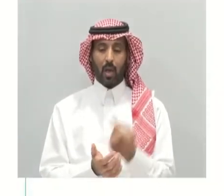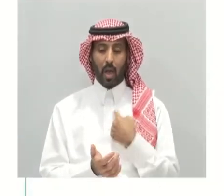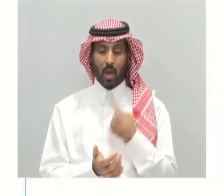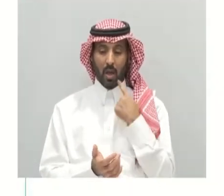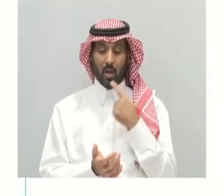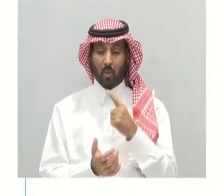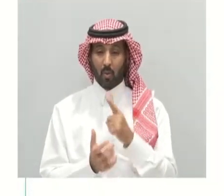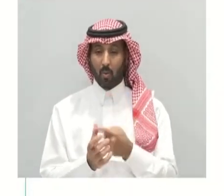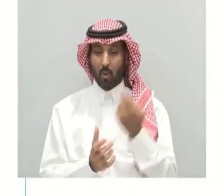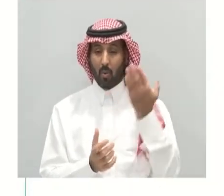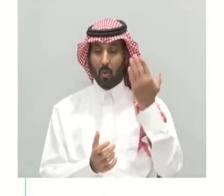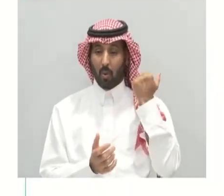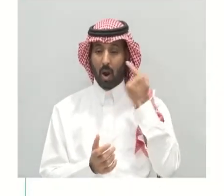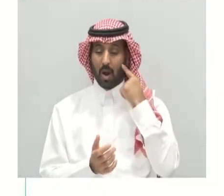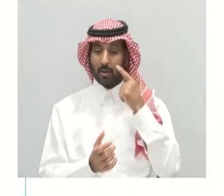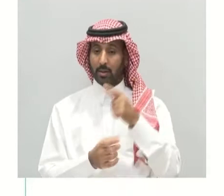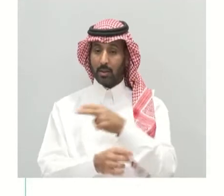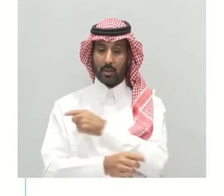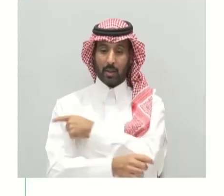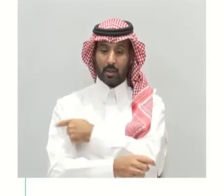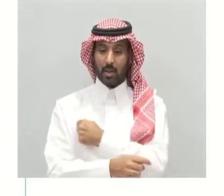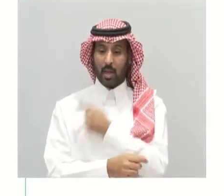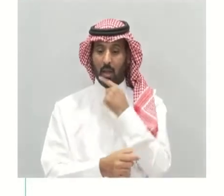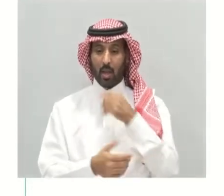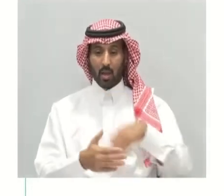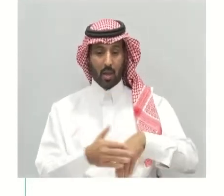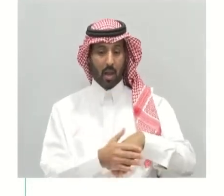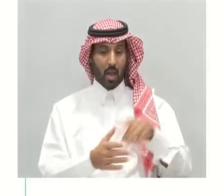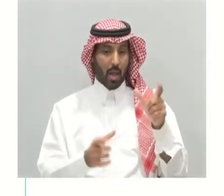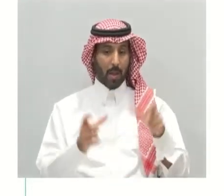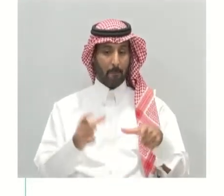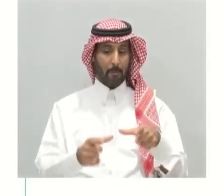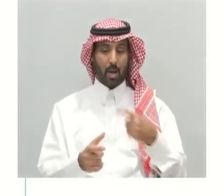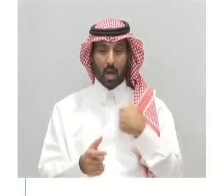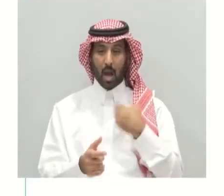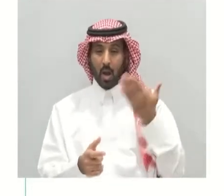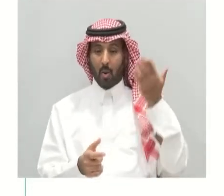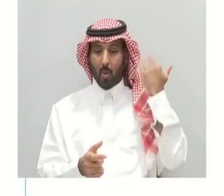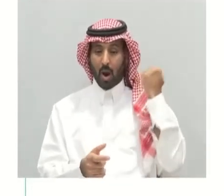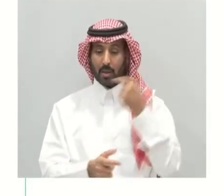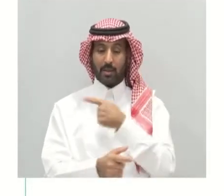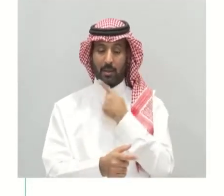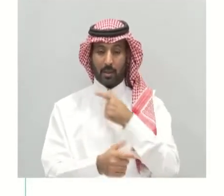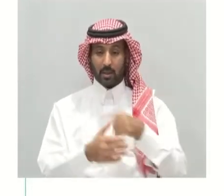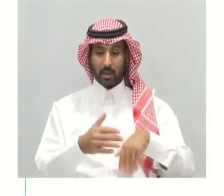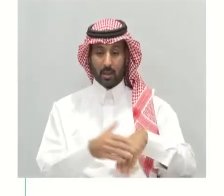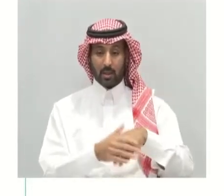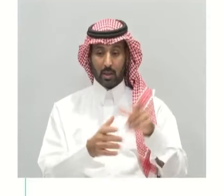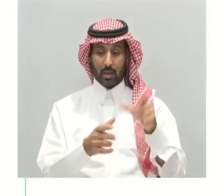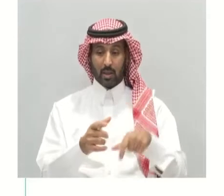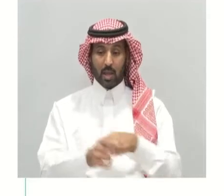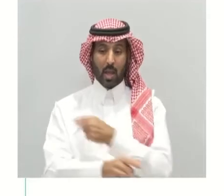I was team captain. I was